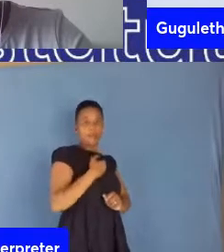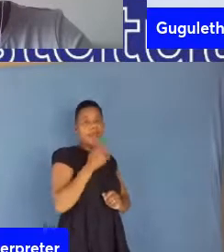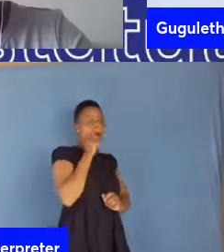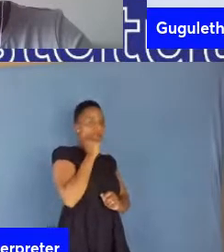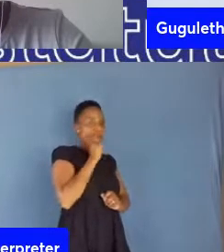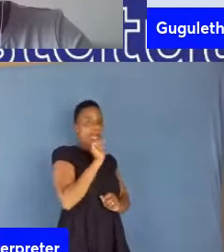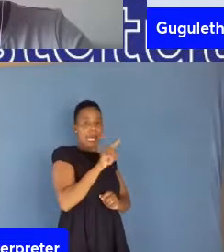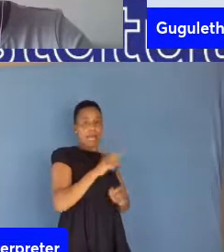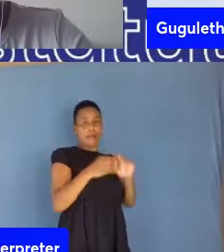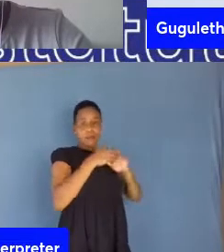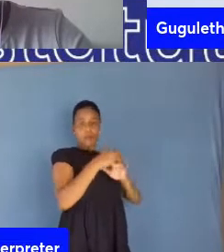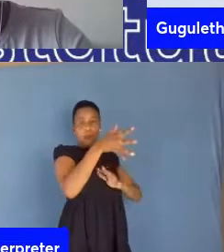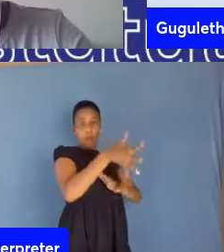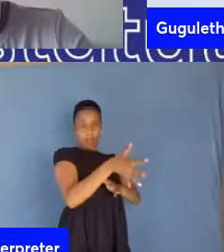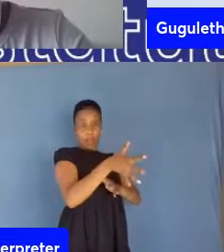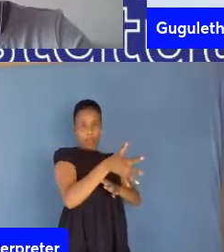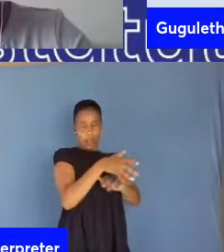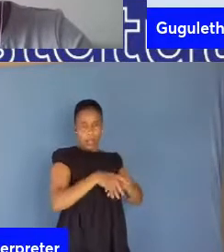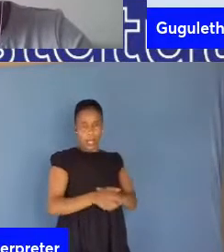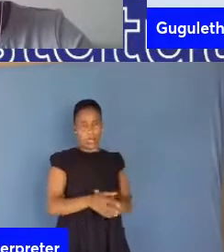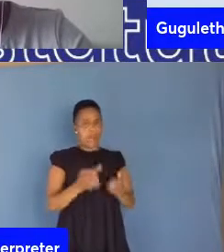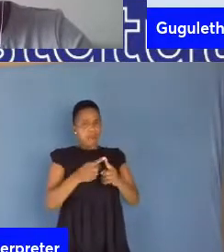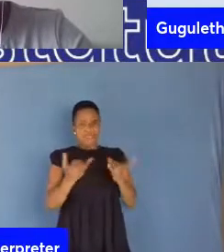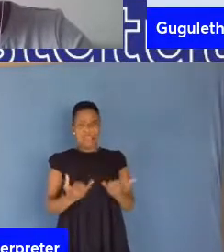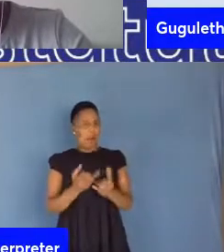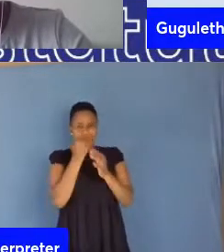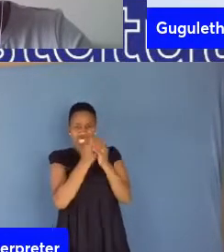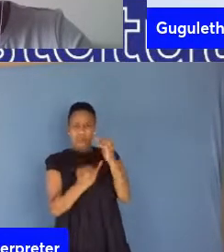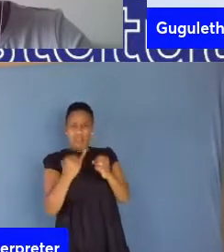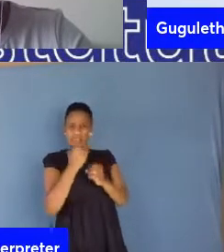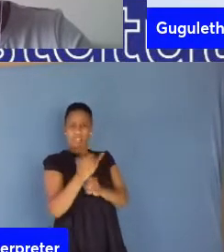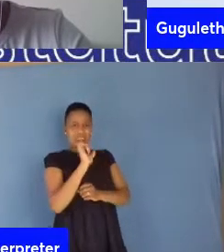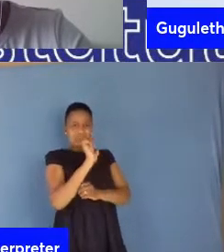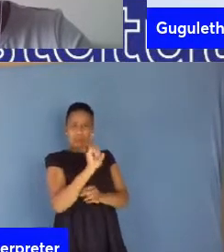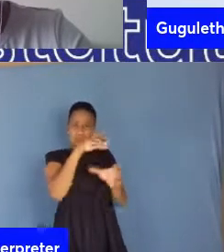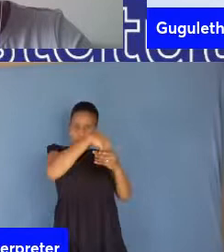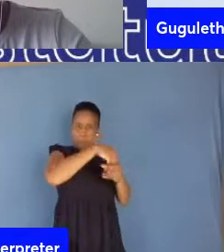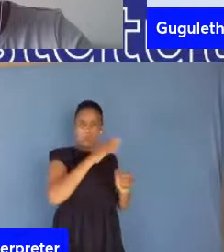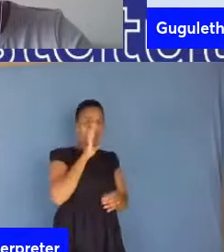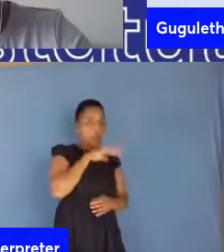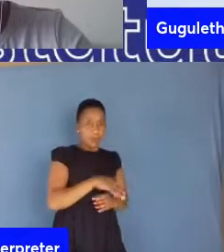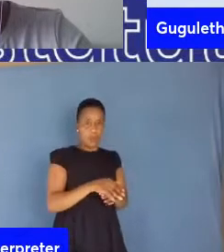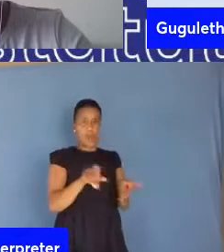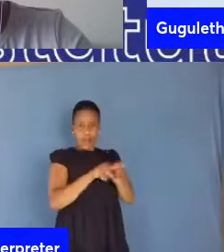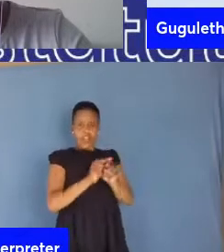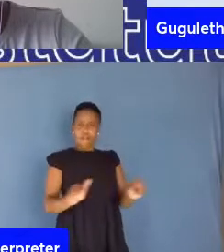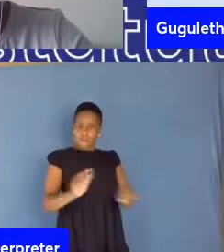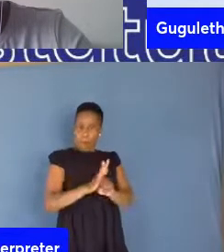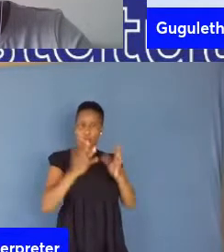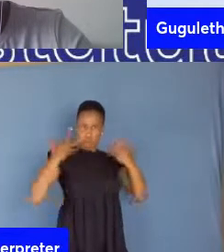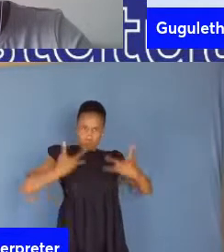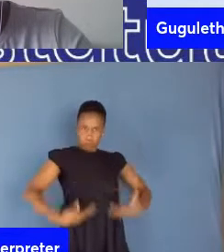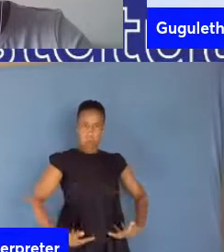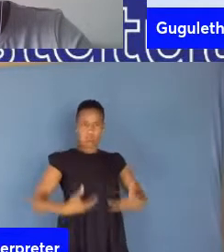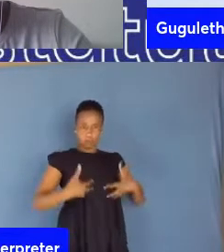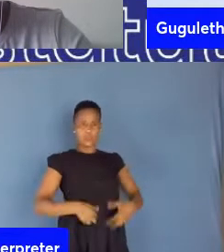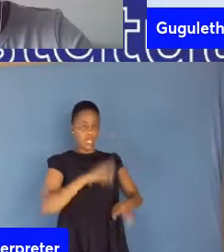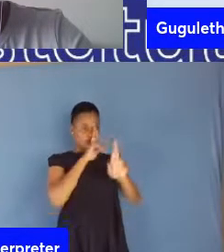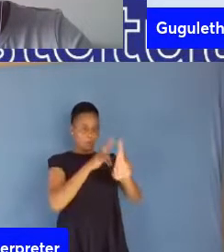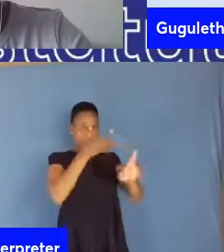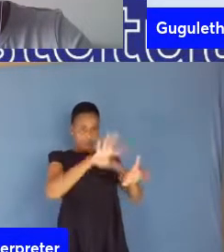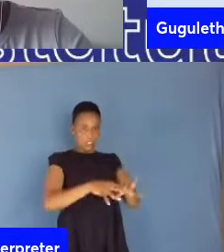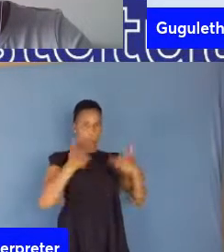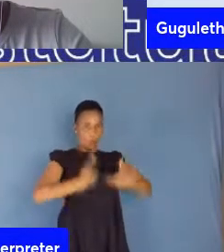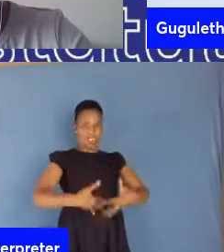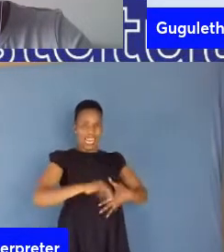There is no sense of independence, like as a fully fledged human being who's worthy of being respected, whose body is autonomous, etc.,